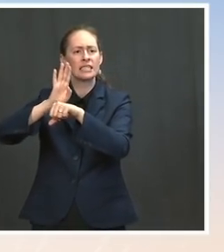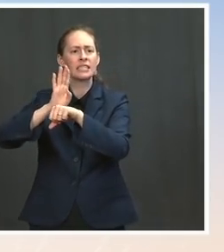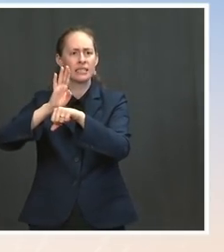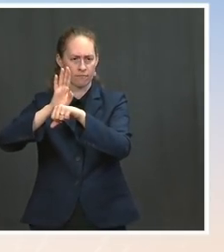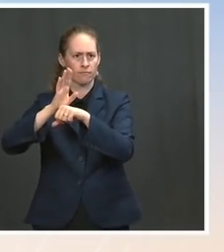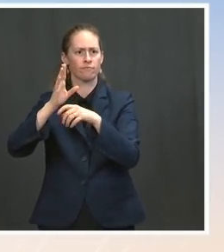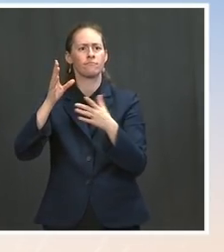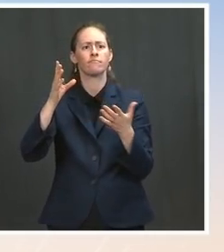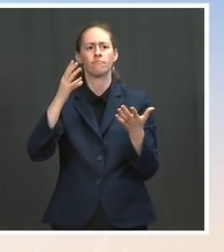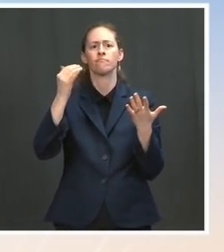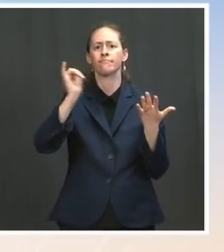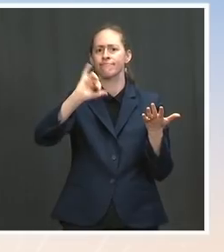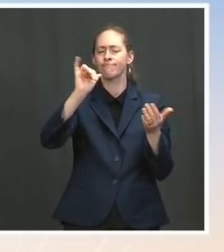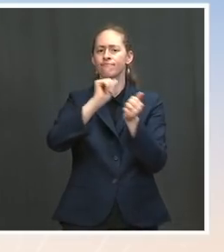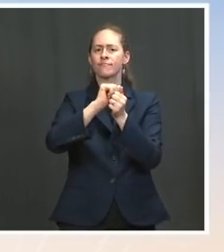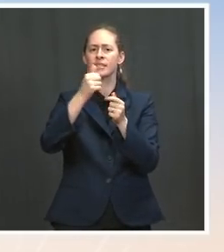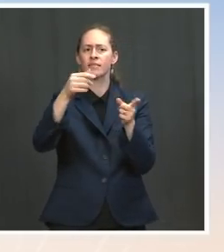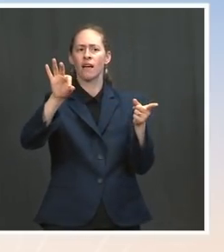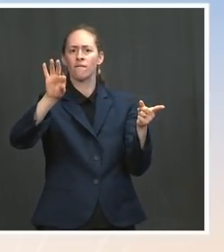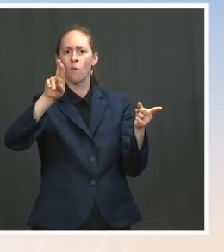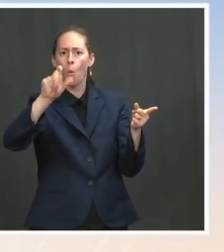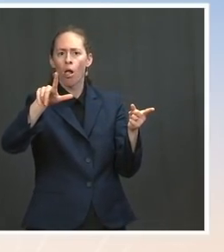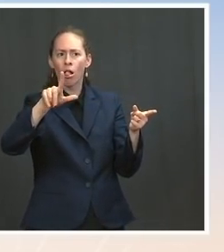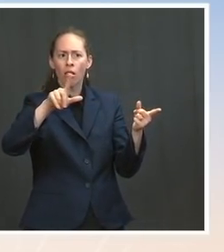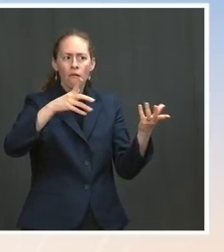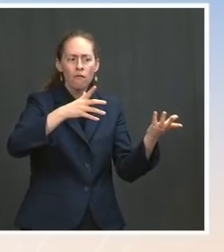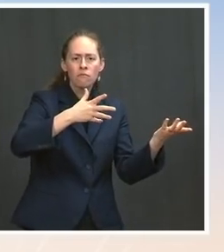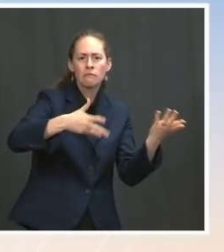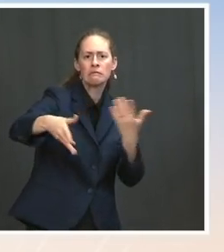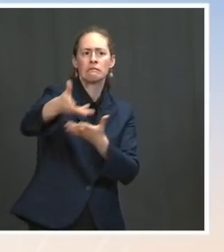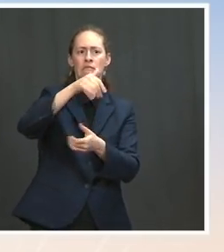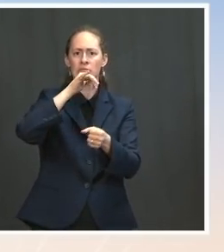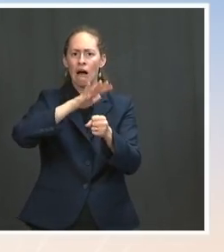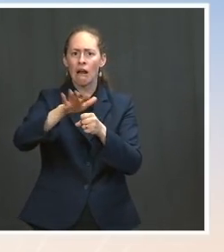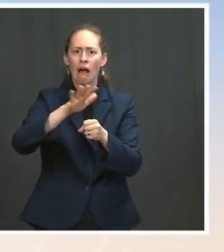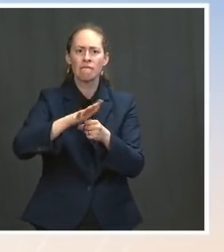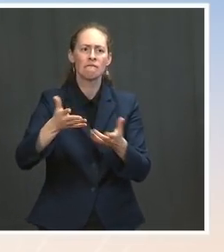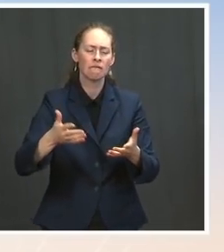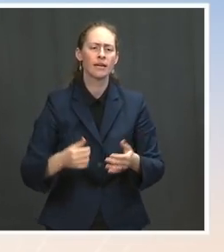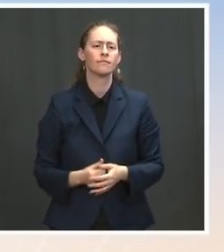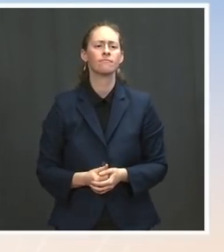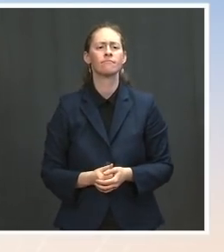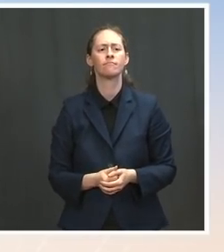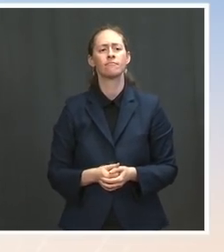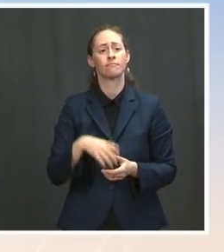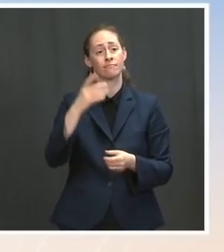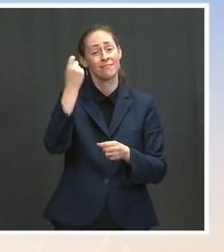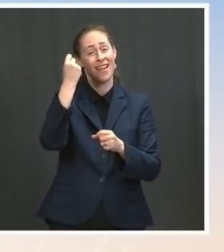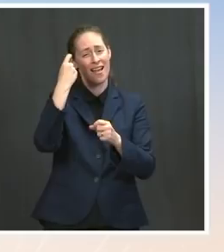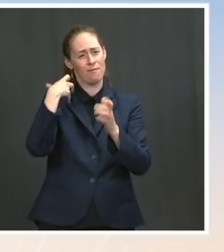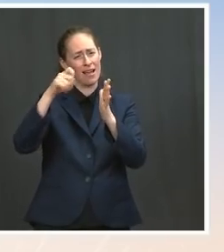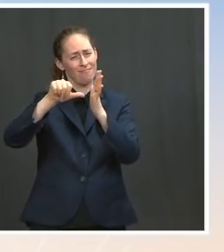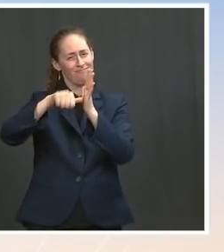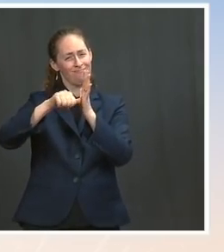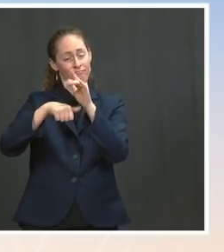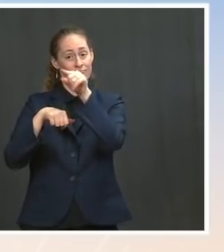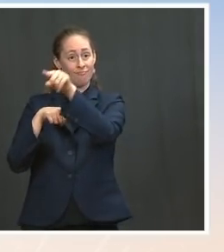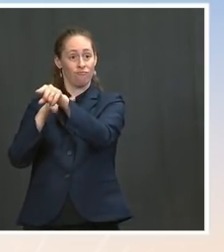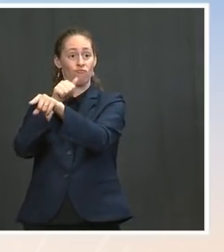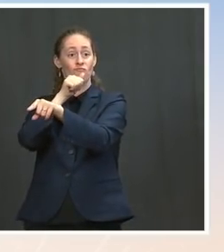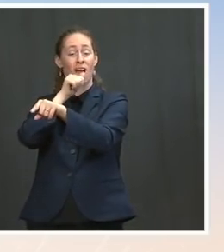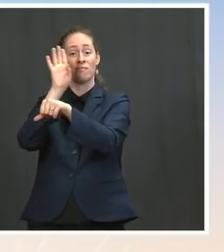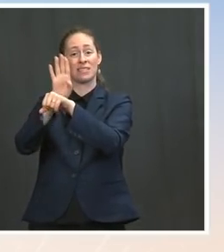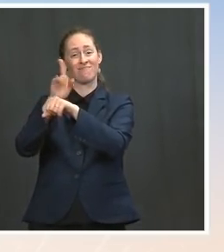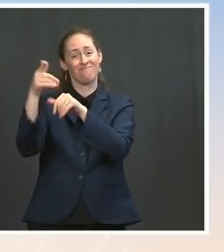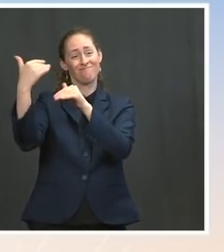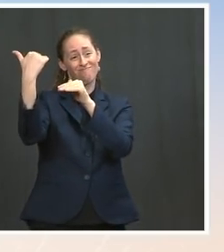office? Well, first, I would say these are private sector entities who have a responsibility to put in place measures to protect